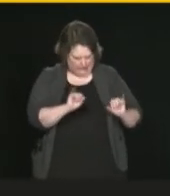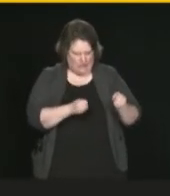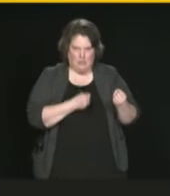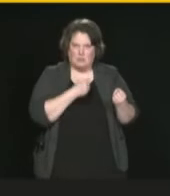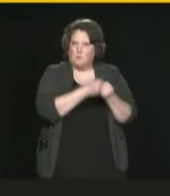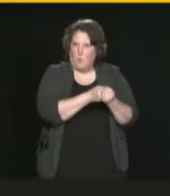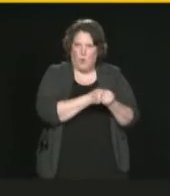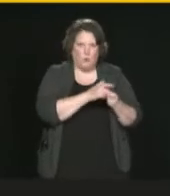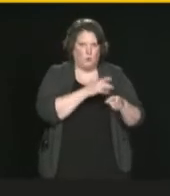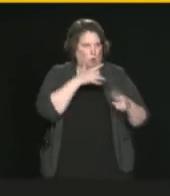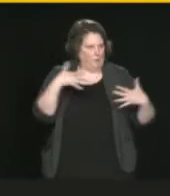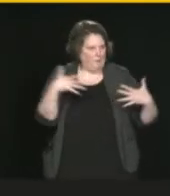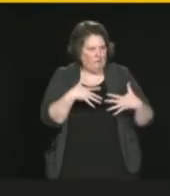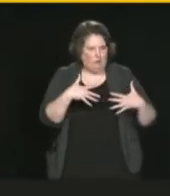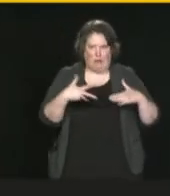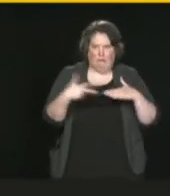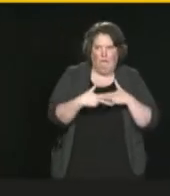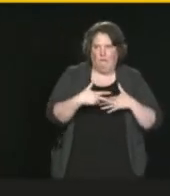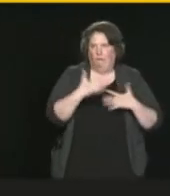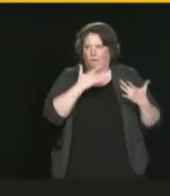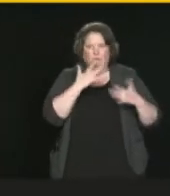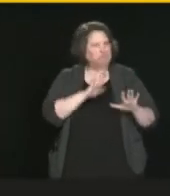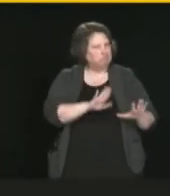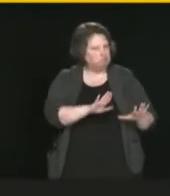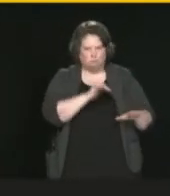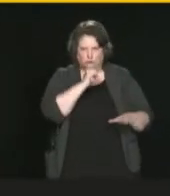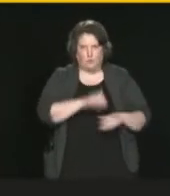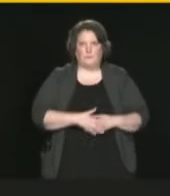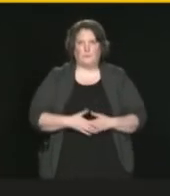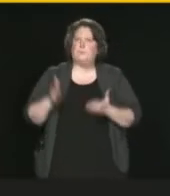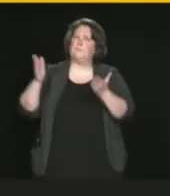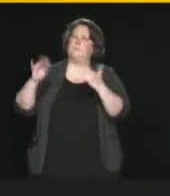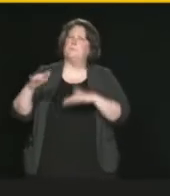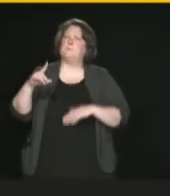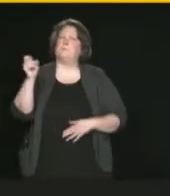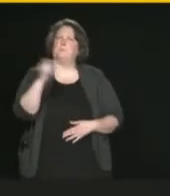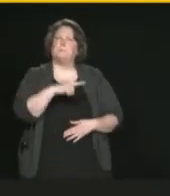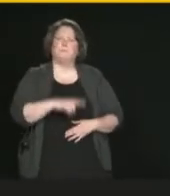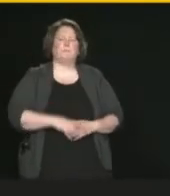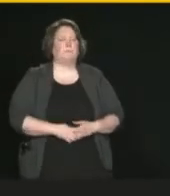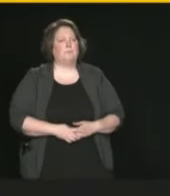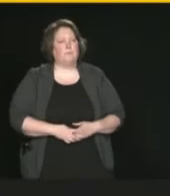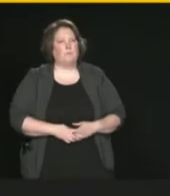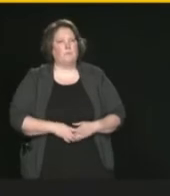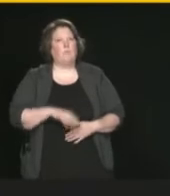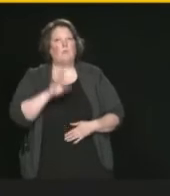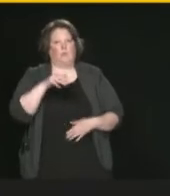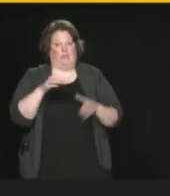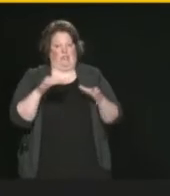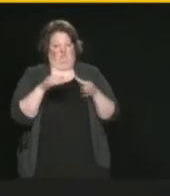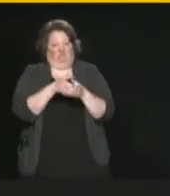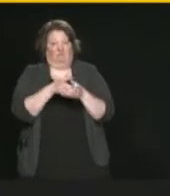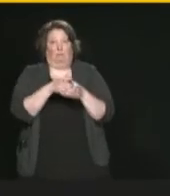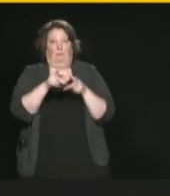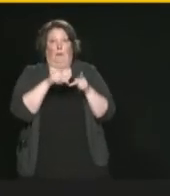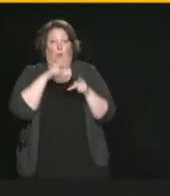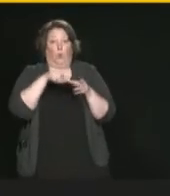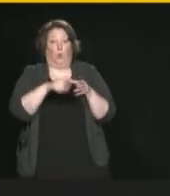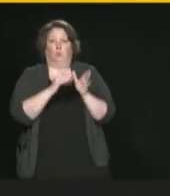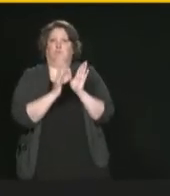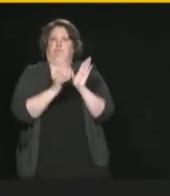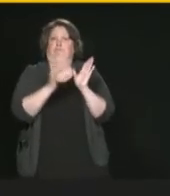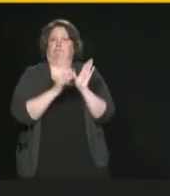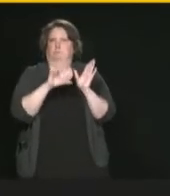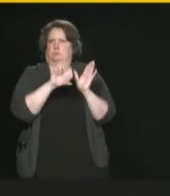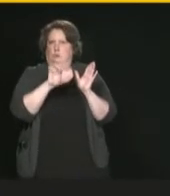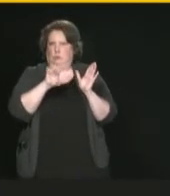midst of this crisis. Now, on the question of fraud, will there be additional staff brought in